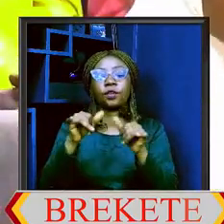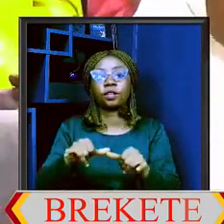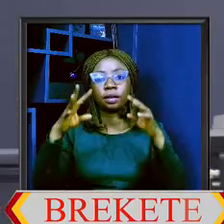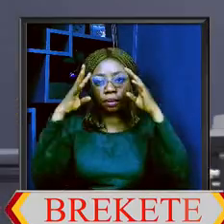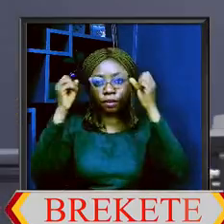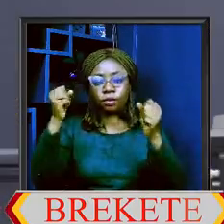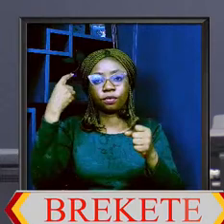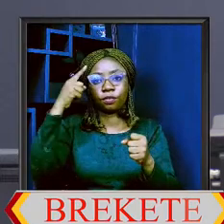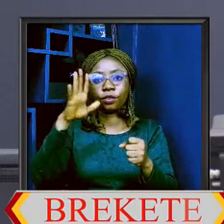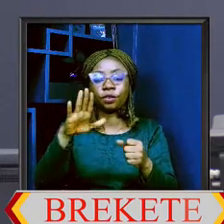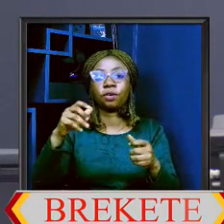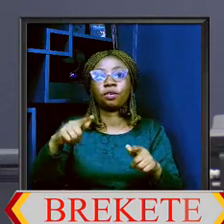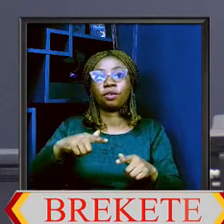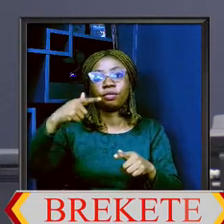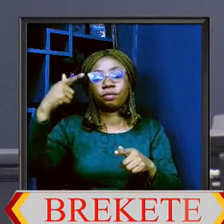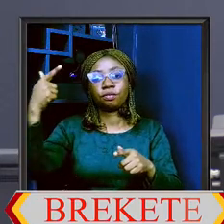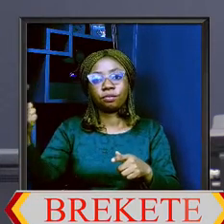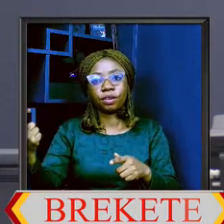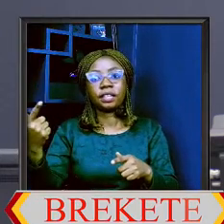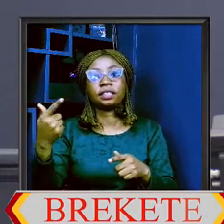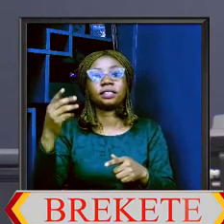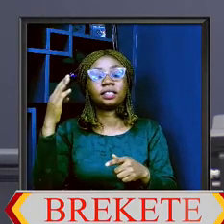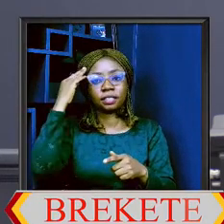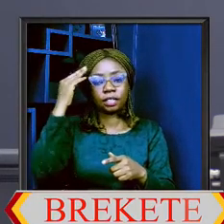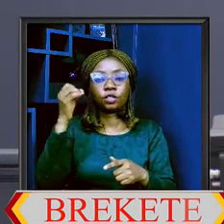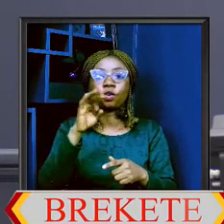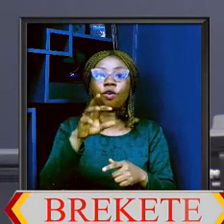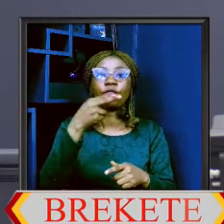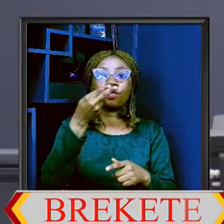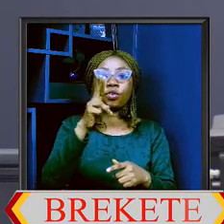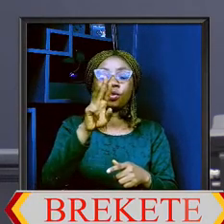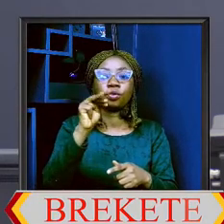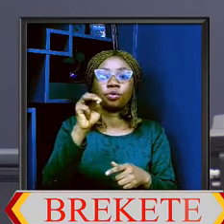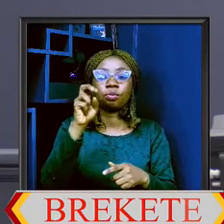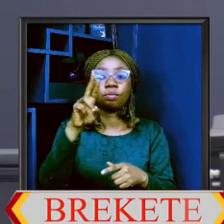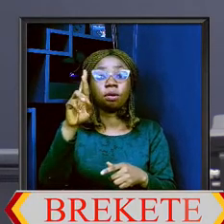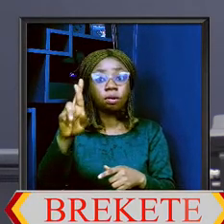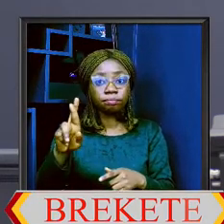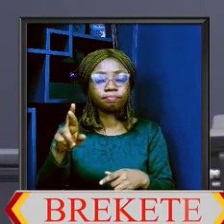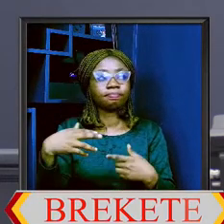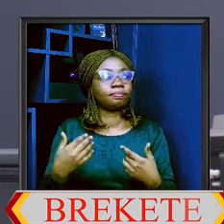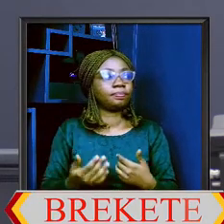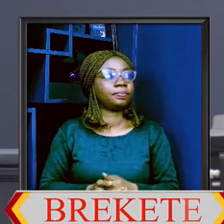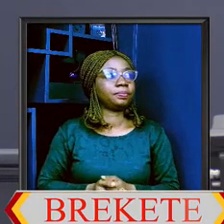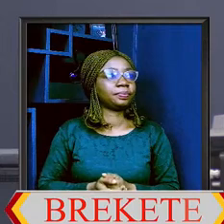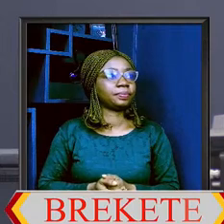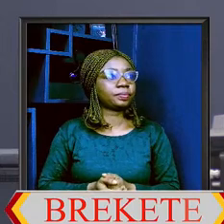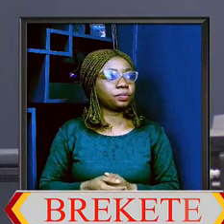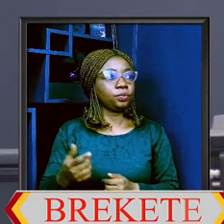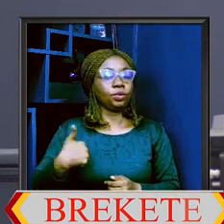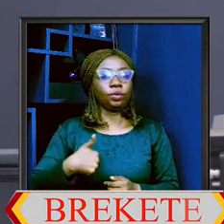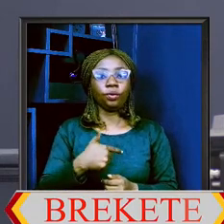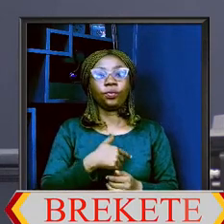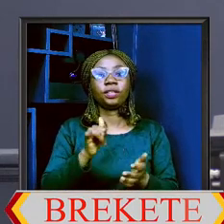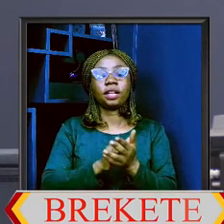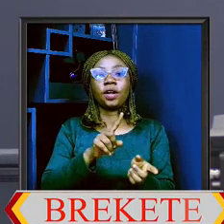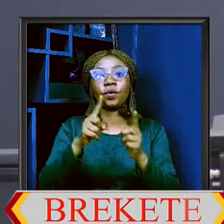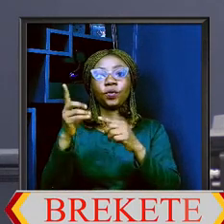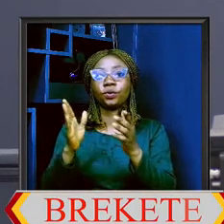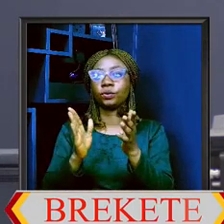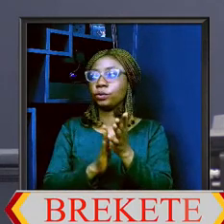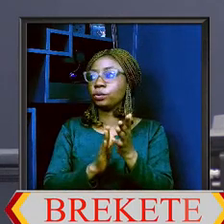for your great sense of humor thank you bre family team we go